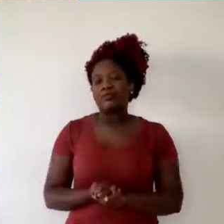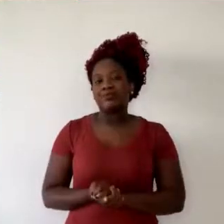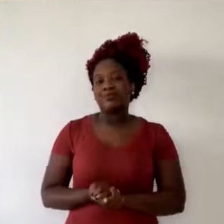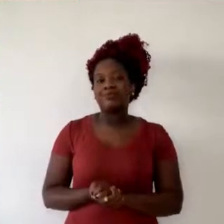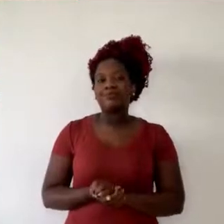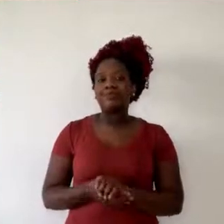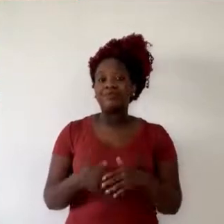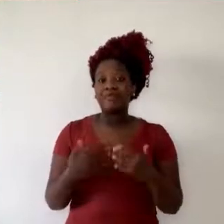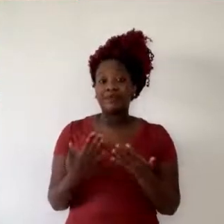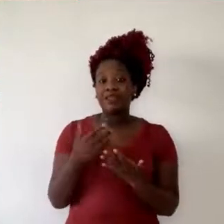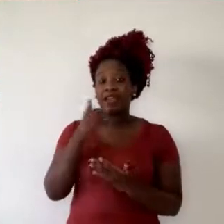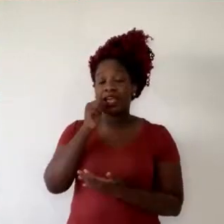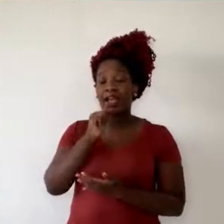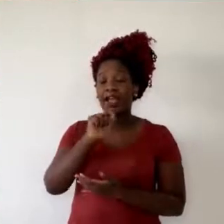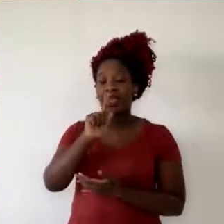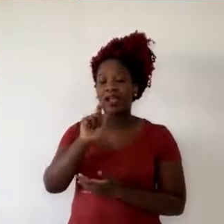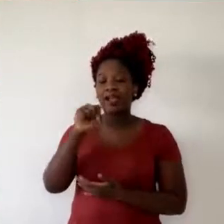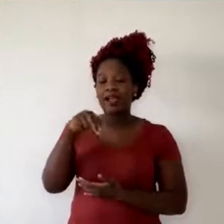Ganza,